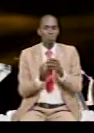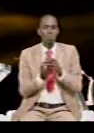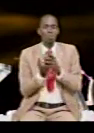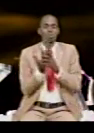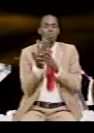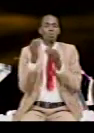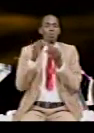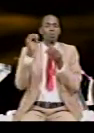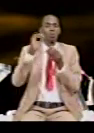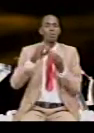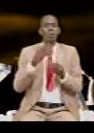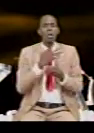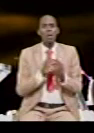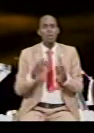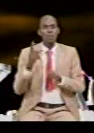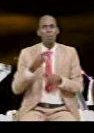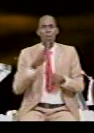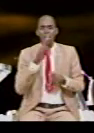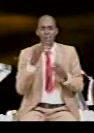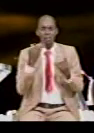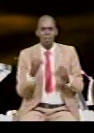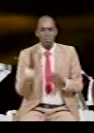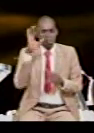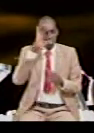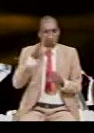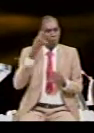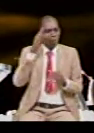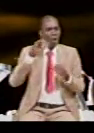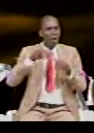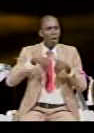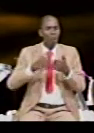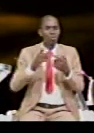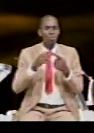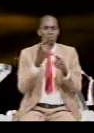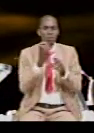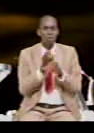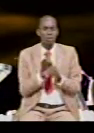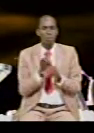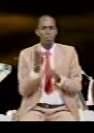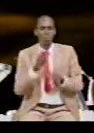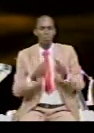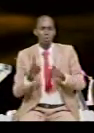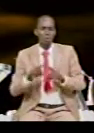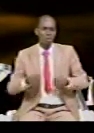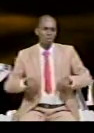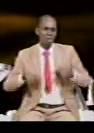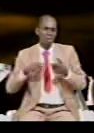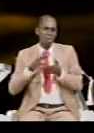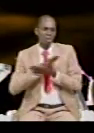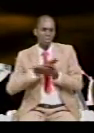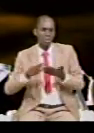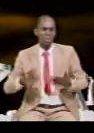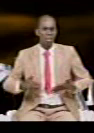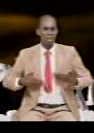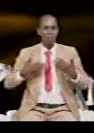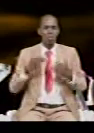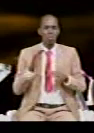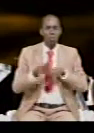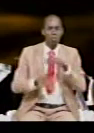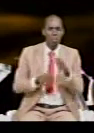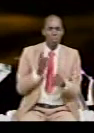trying to find, how can we get the young people to live clean life, to walk uprightly before